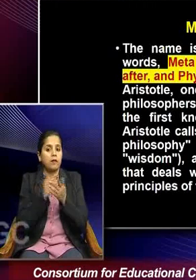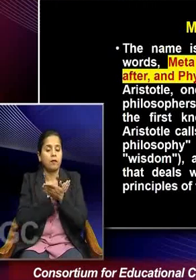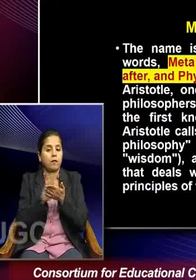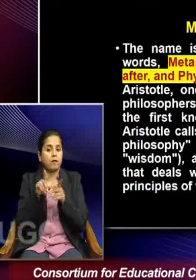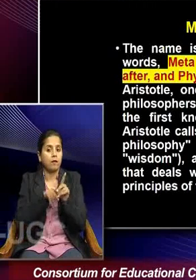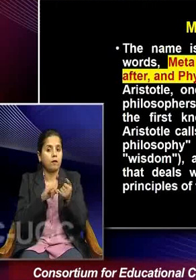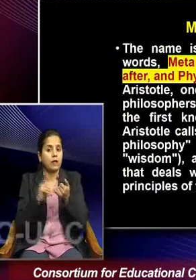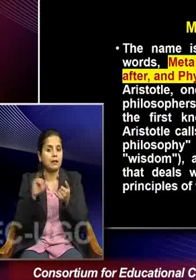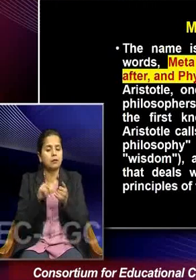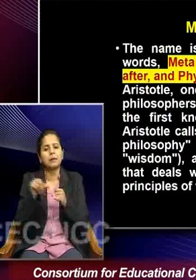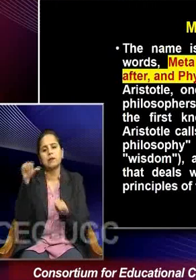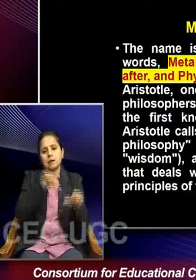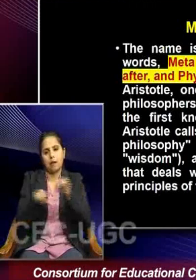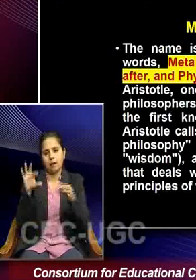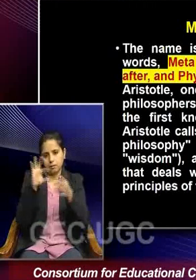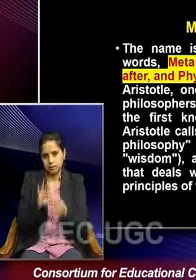physics.